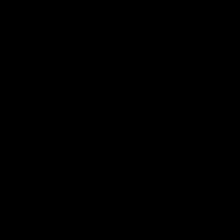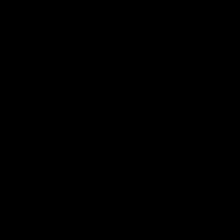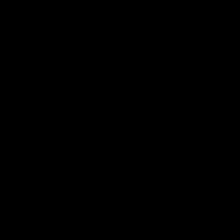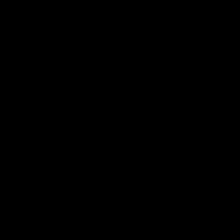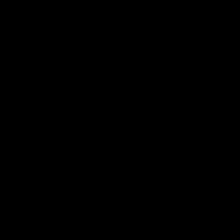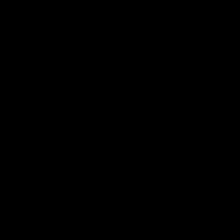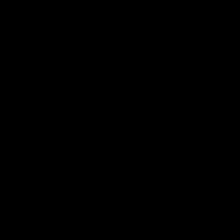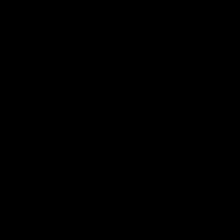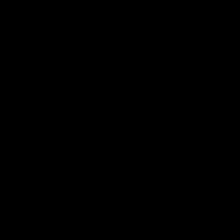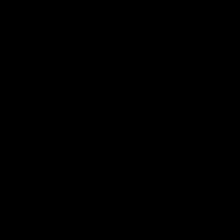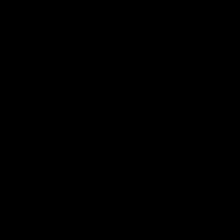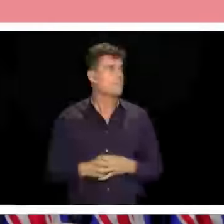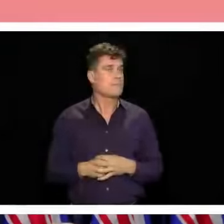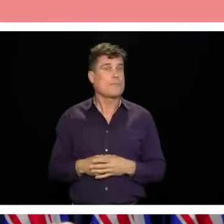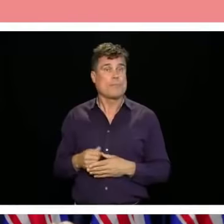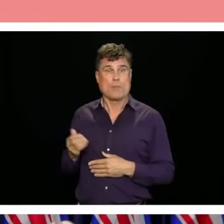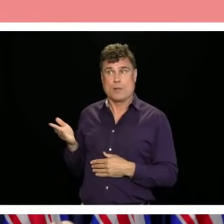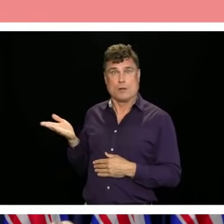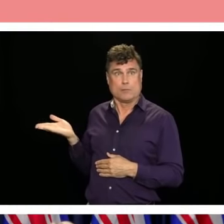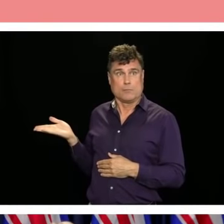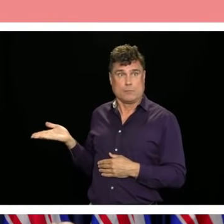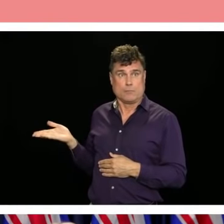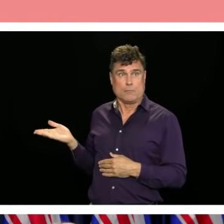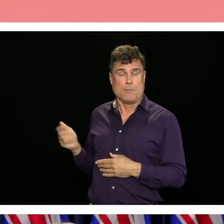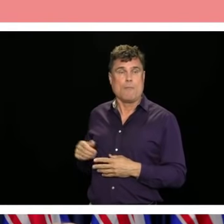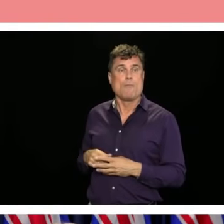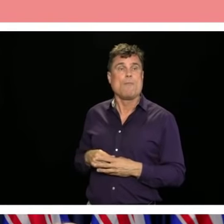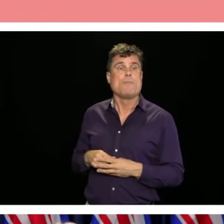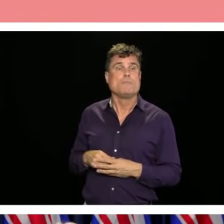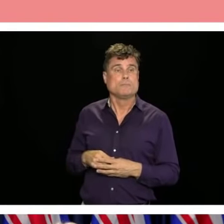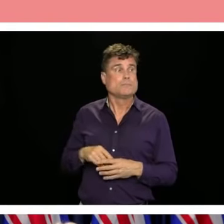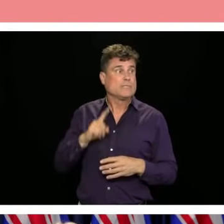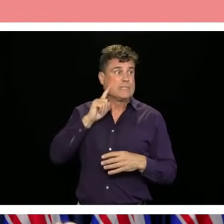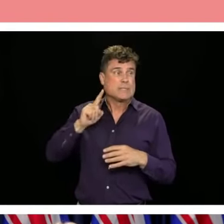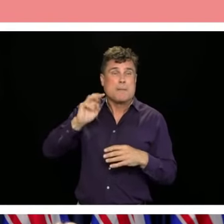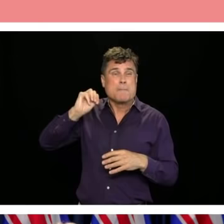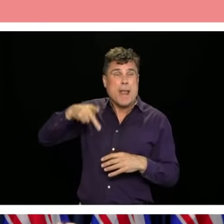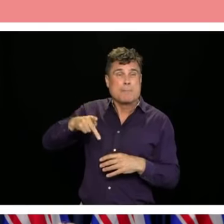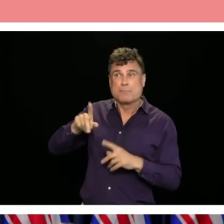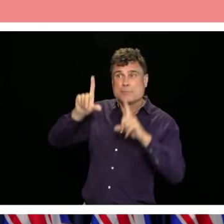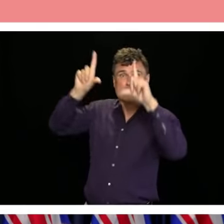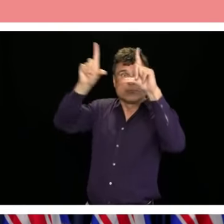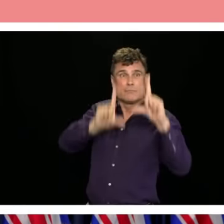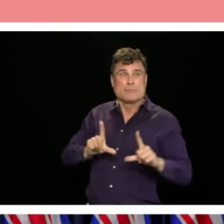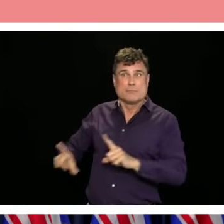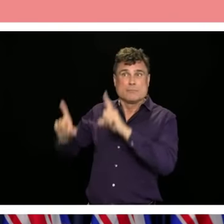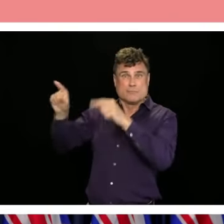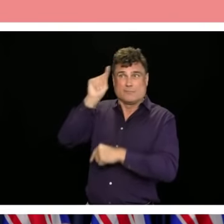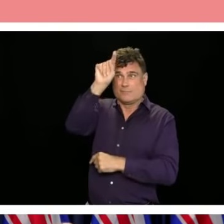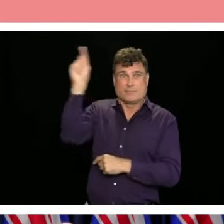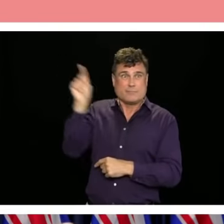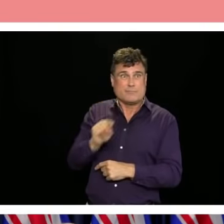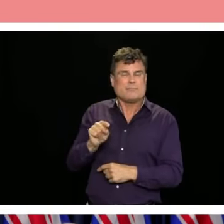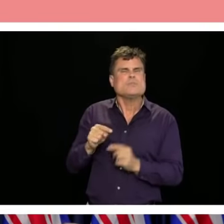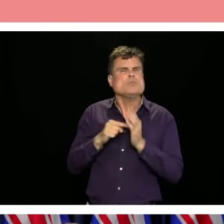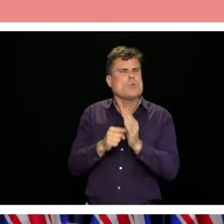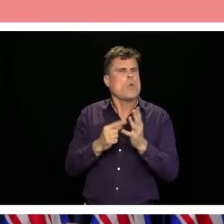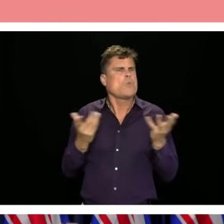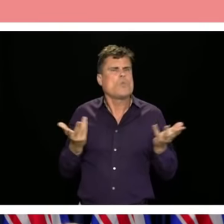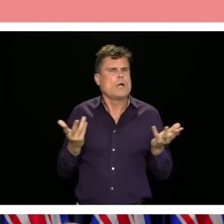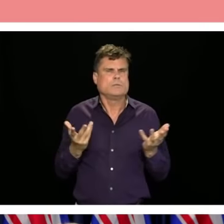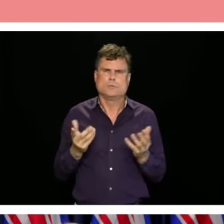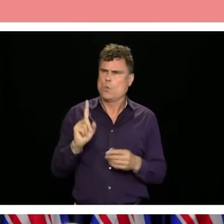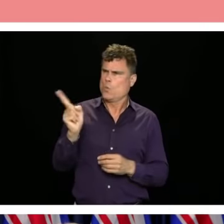far. So we've been spending quite a bit of time making sure that we have this data available in ways that represent